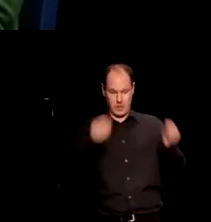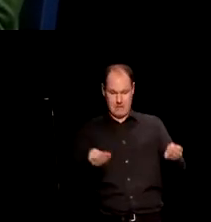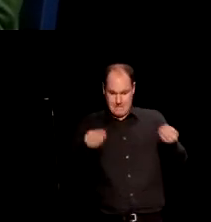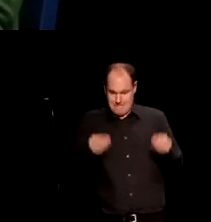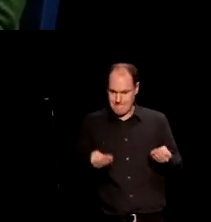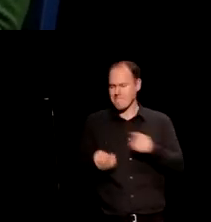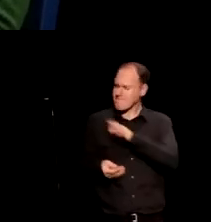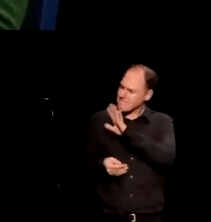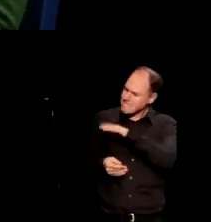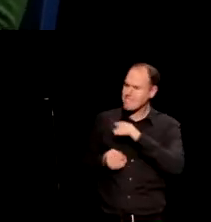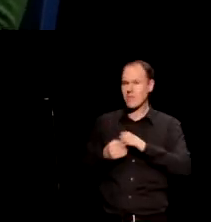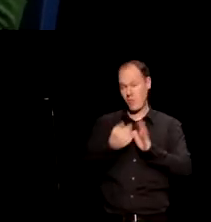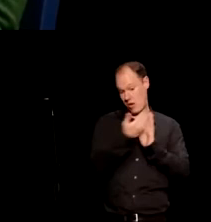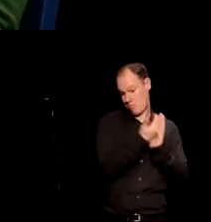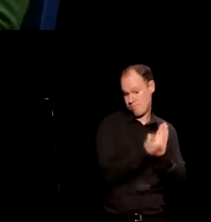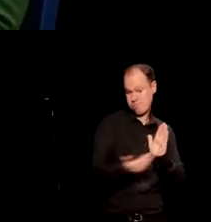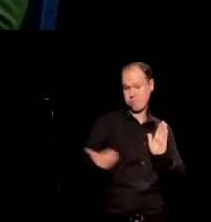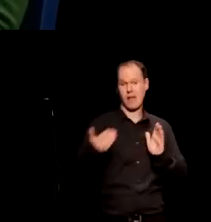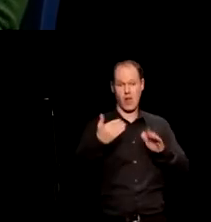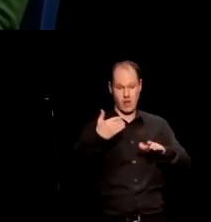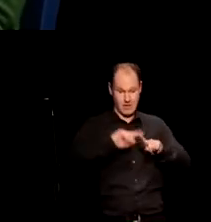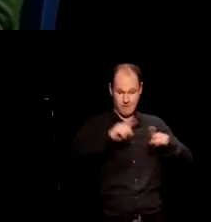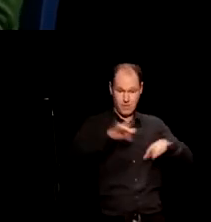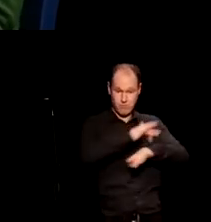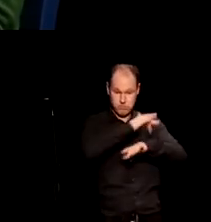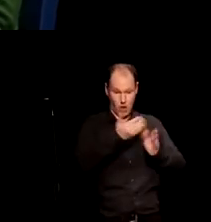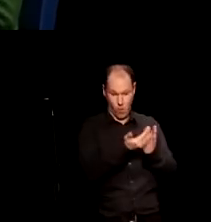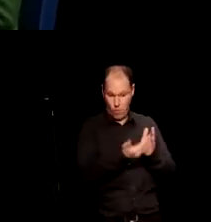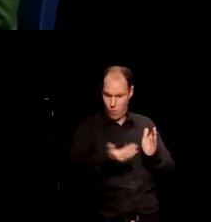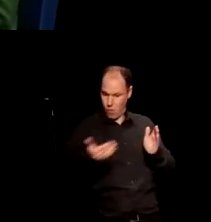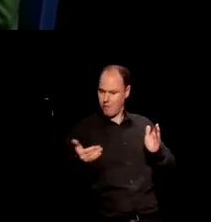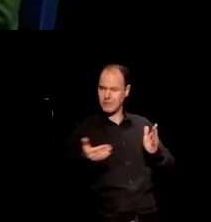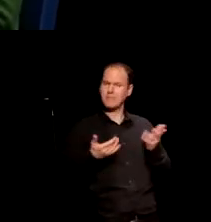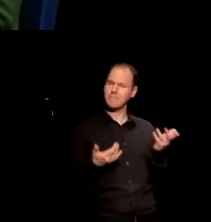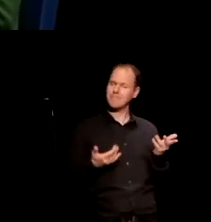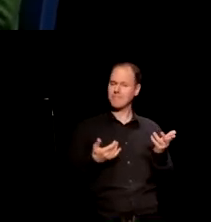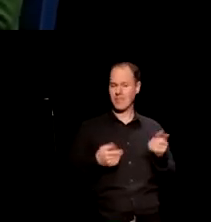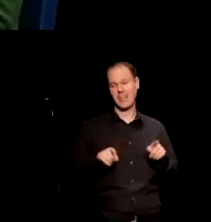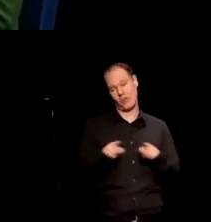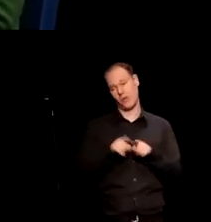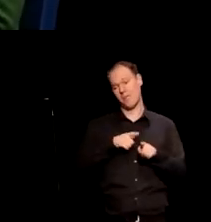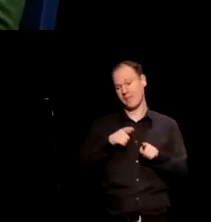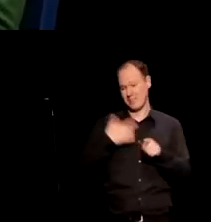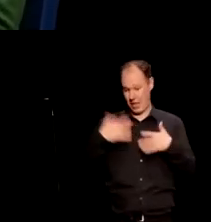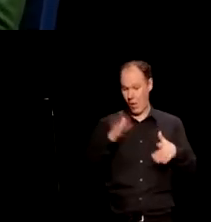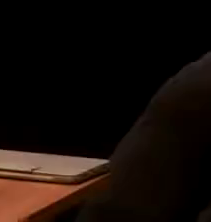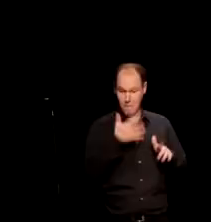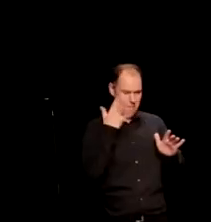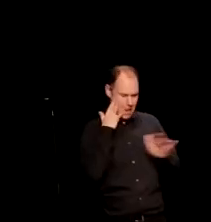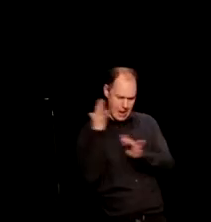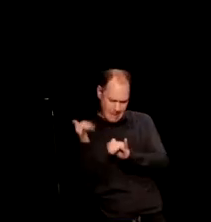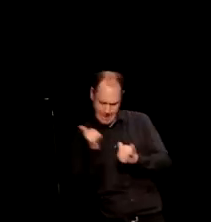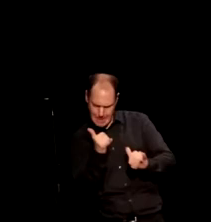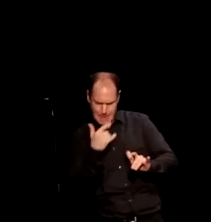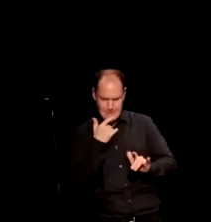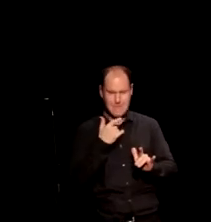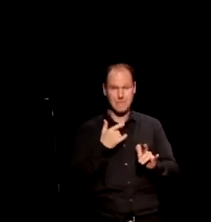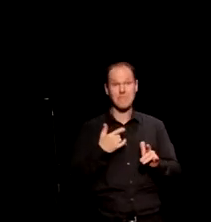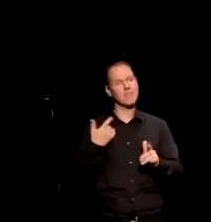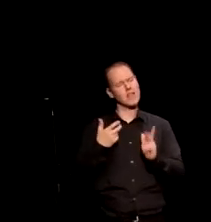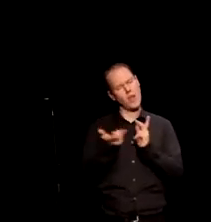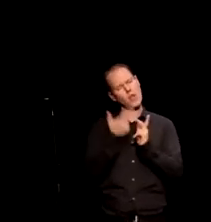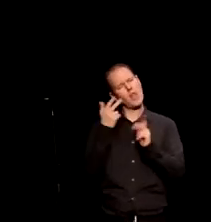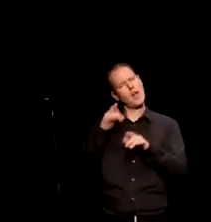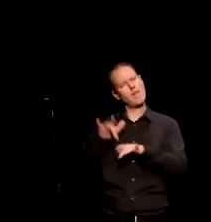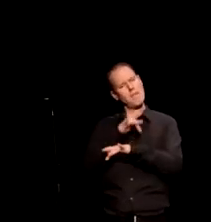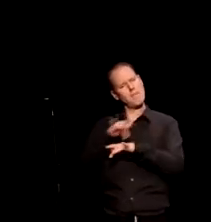of encountering a body of work, and particularly in the context of a censorship archive. We both looked at another play,